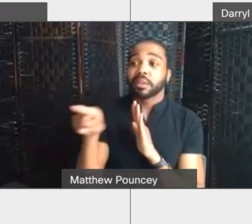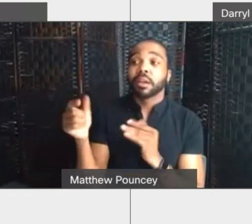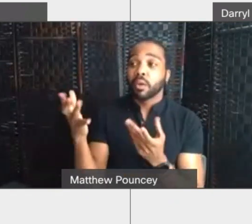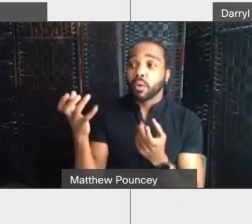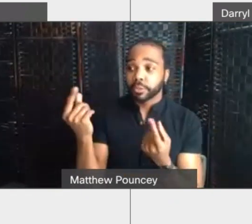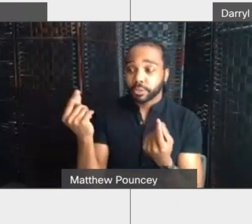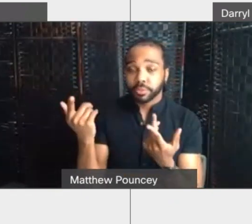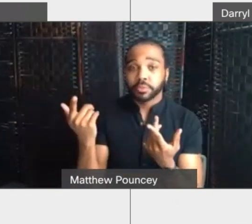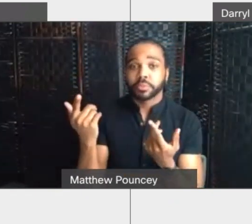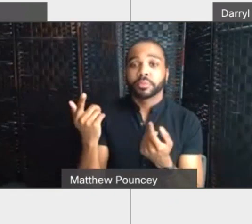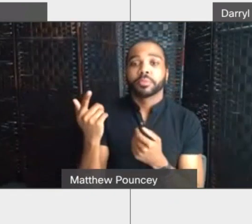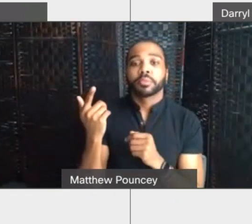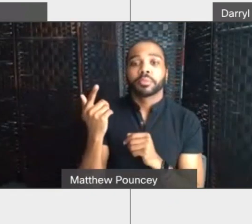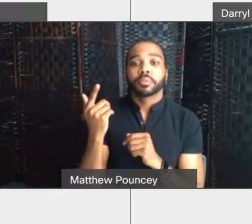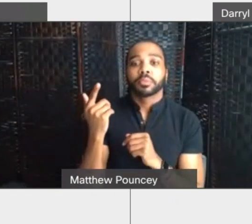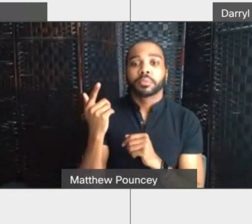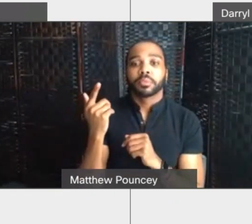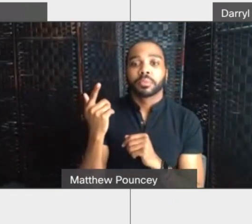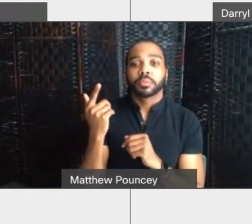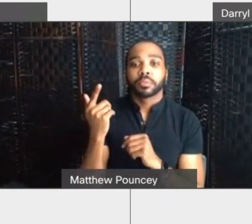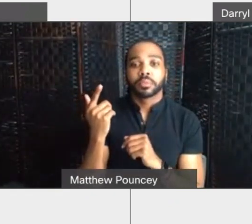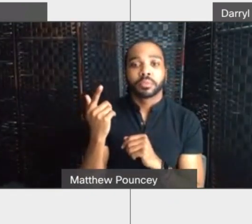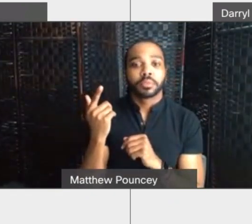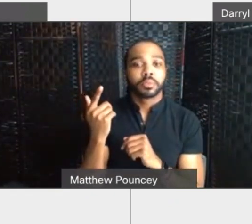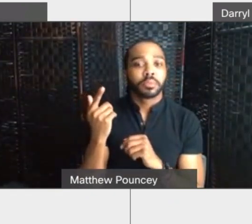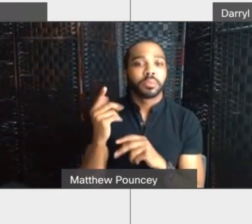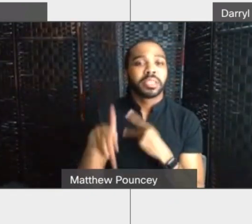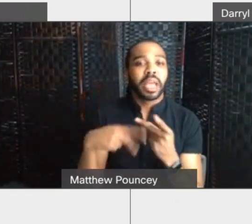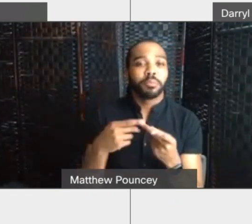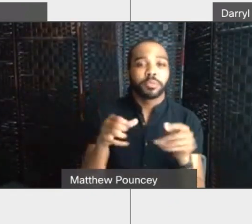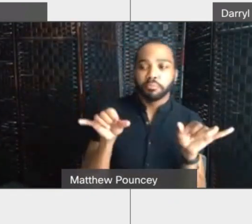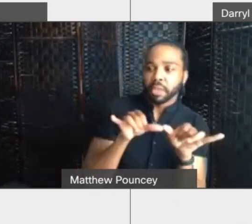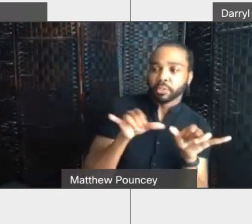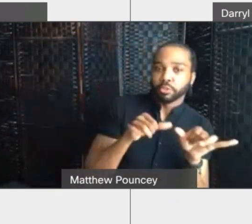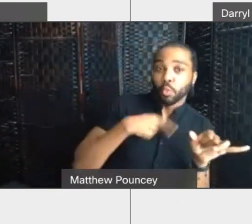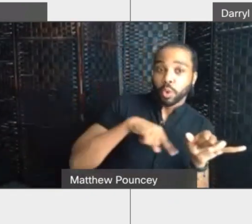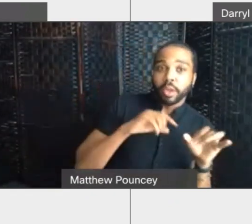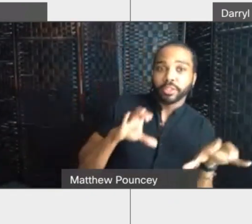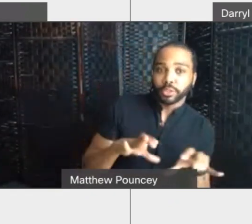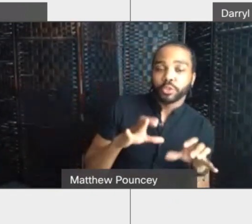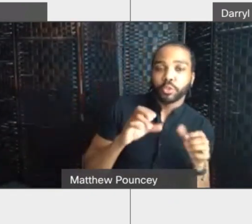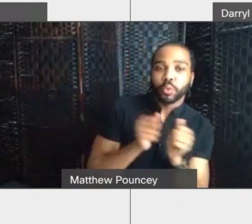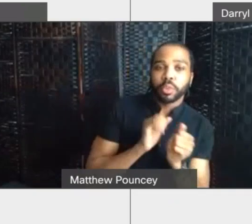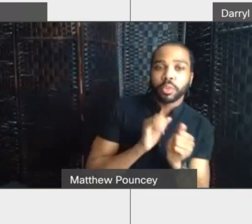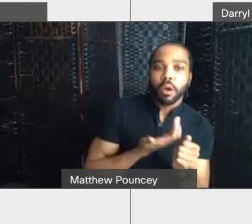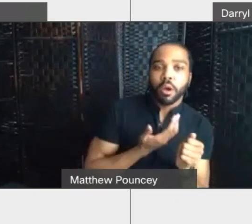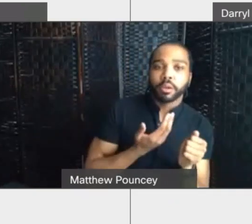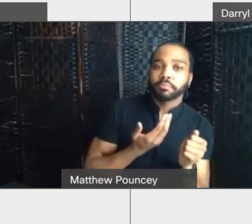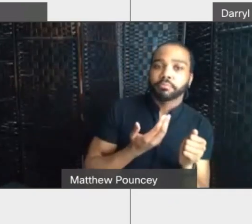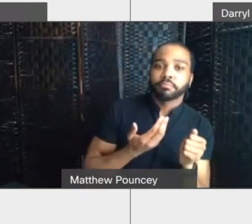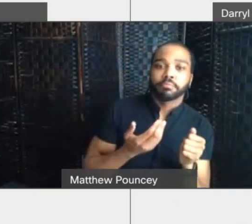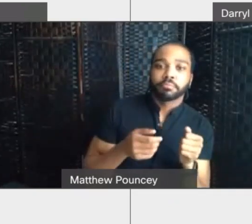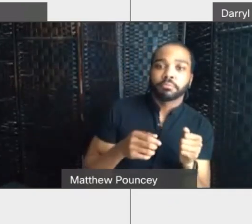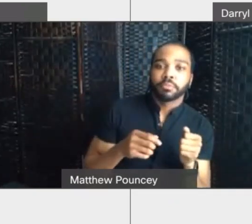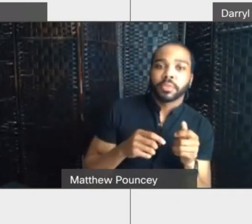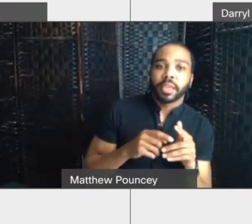are the kinds of measures that we have been doing with the initial